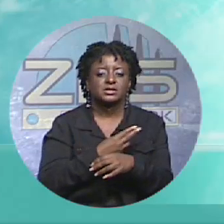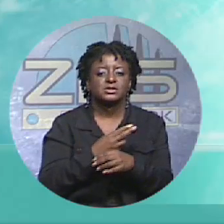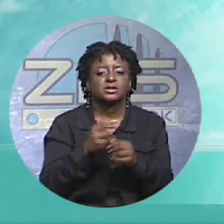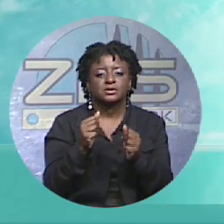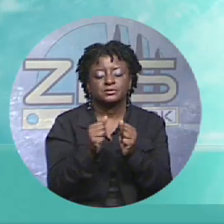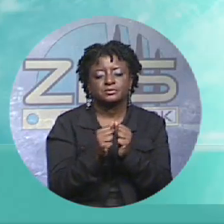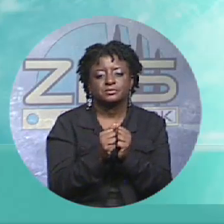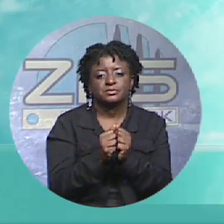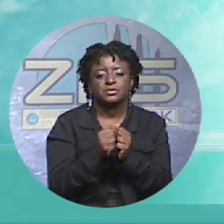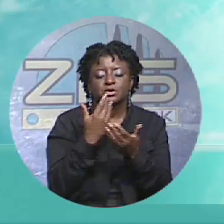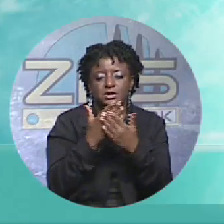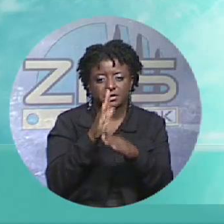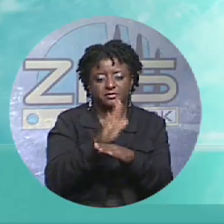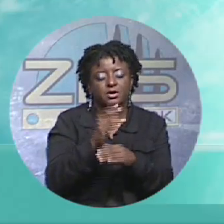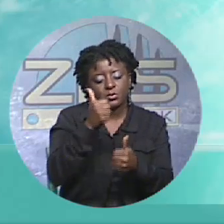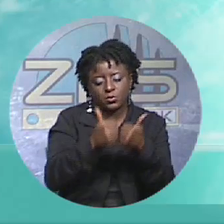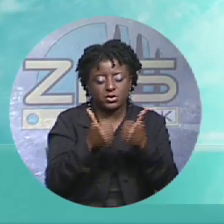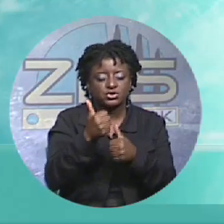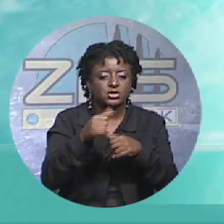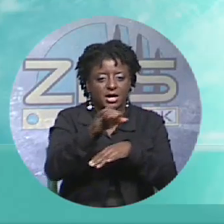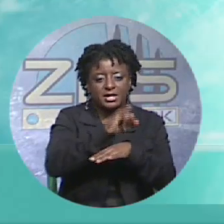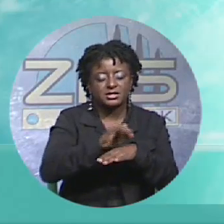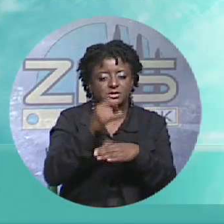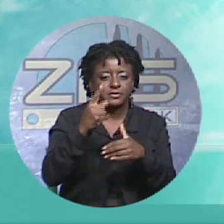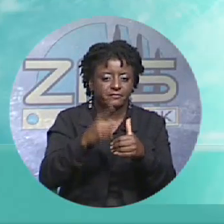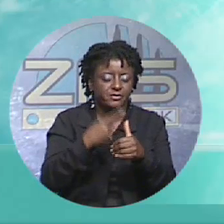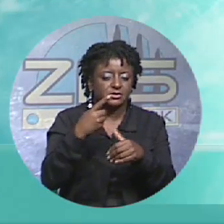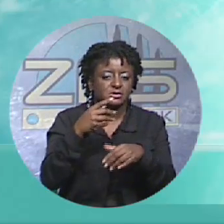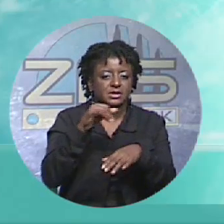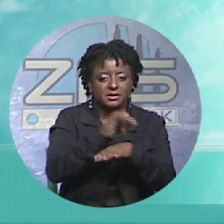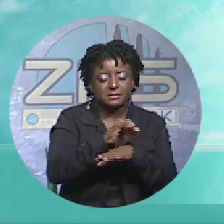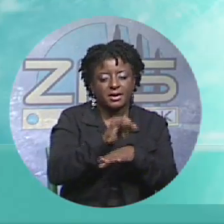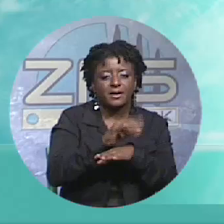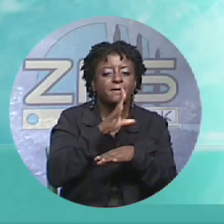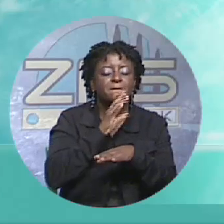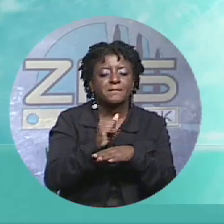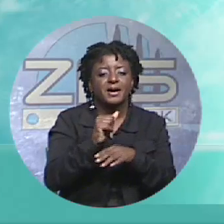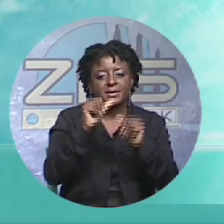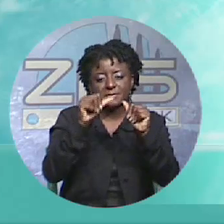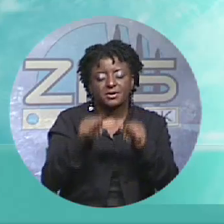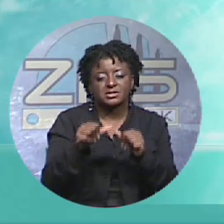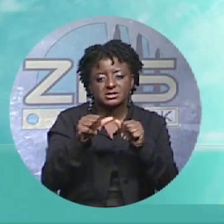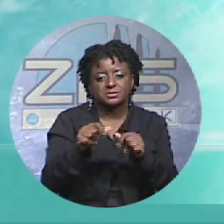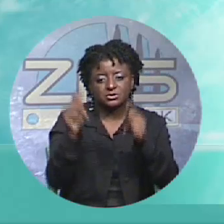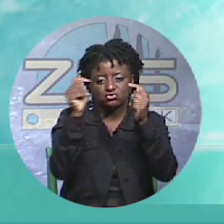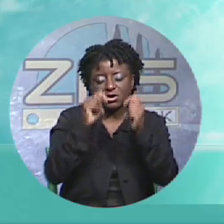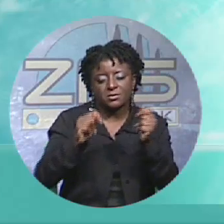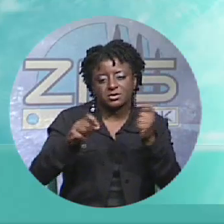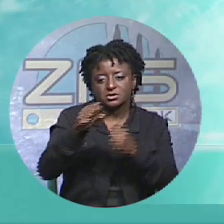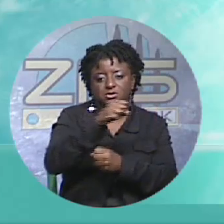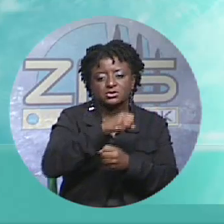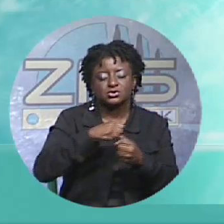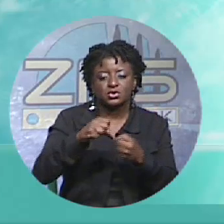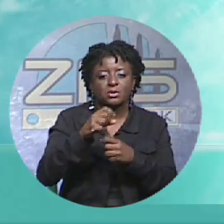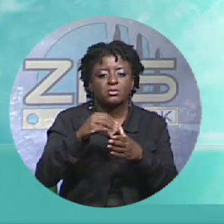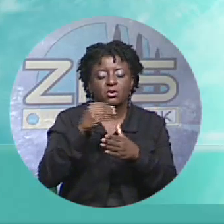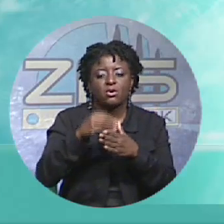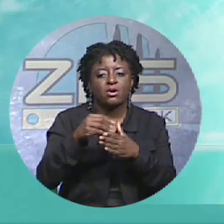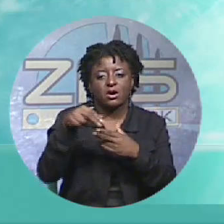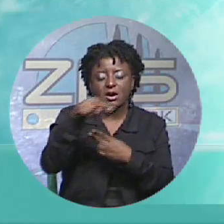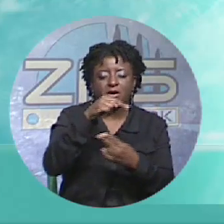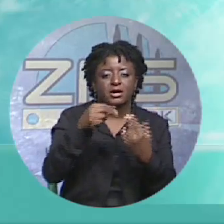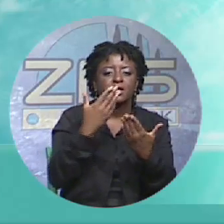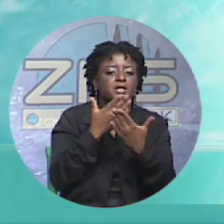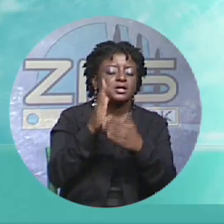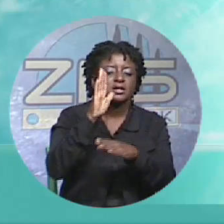Now, which islands will first be impacted by the possibility of this tropical storm or hurricane? Good evening, everybody.